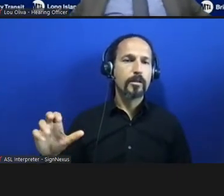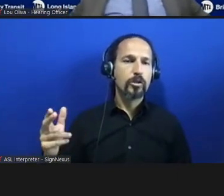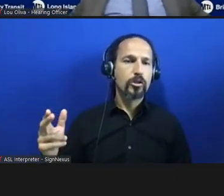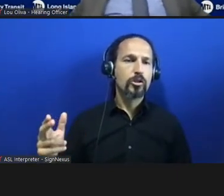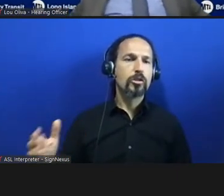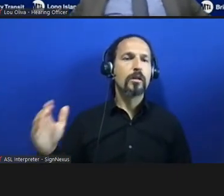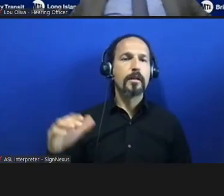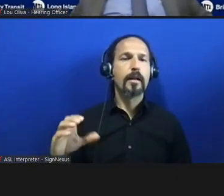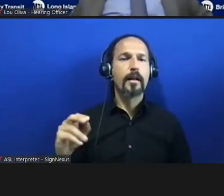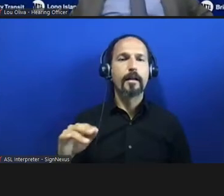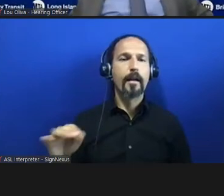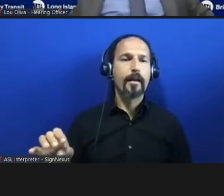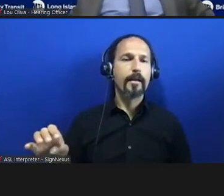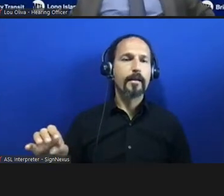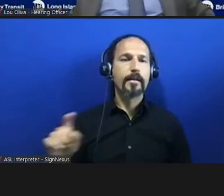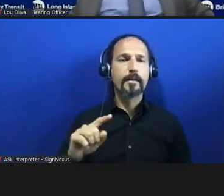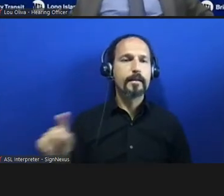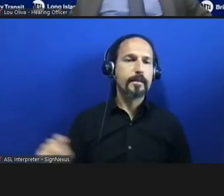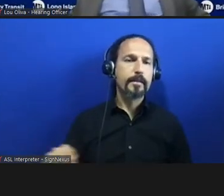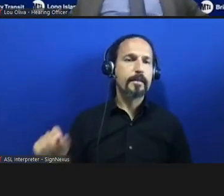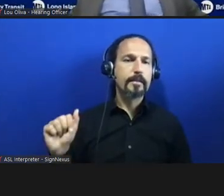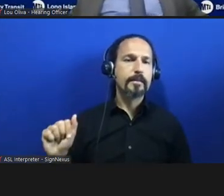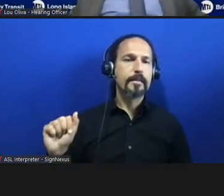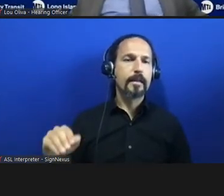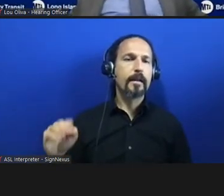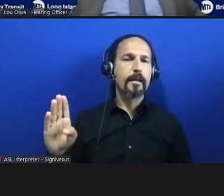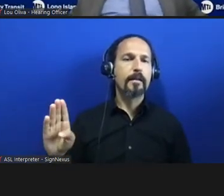followed by Connie zambianchi